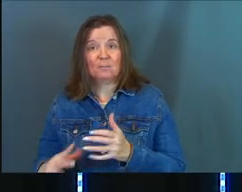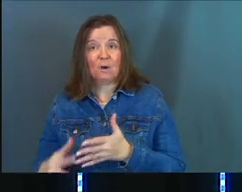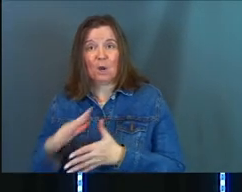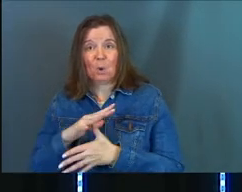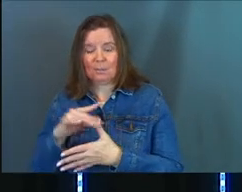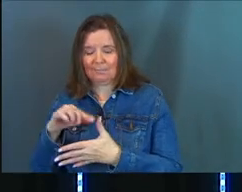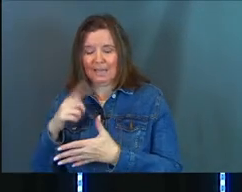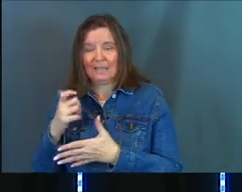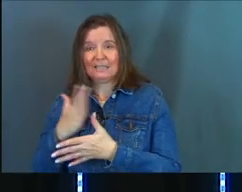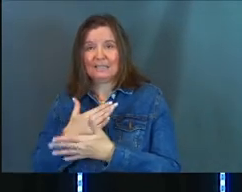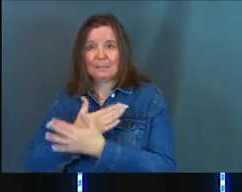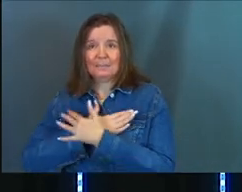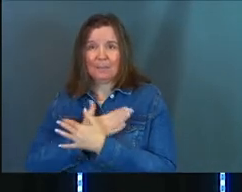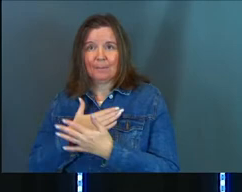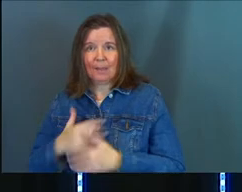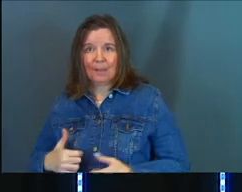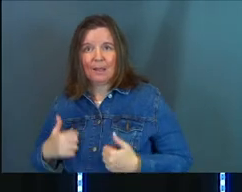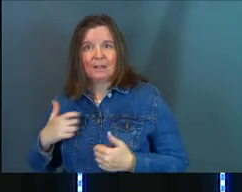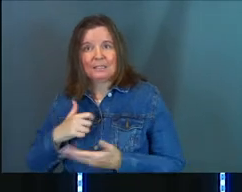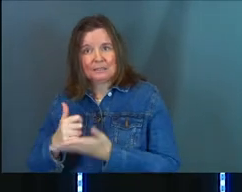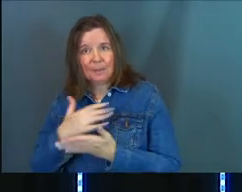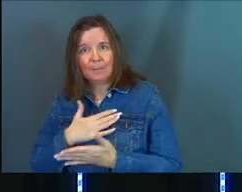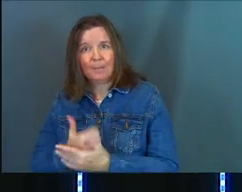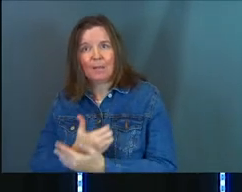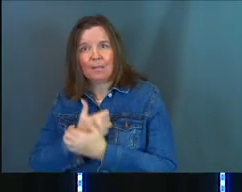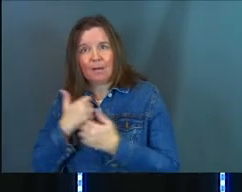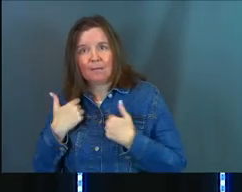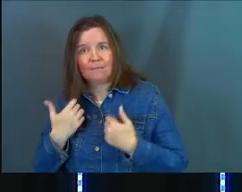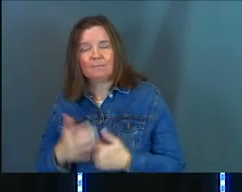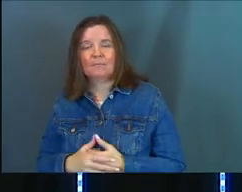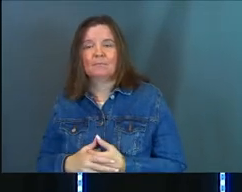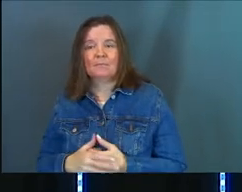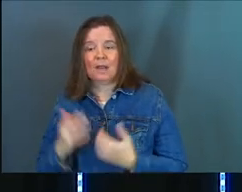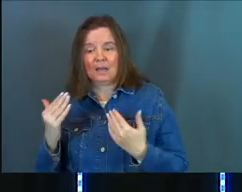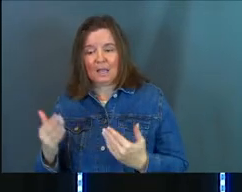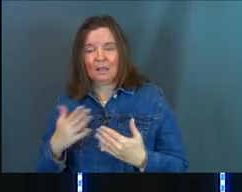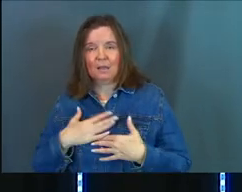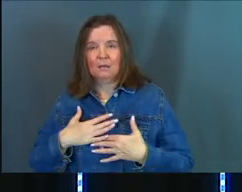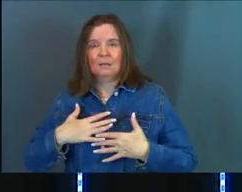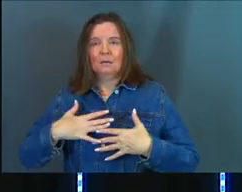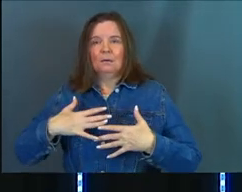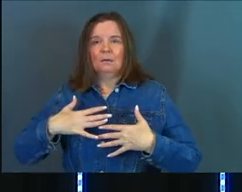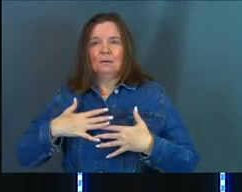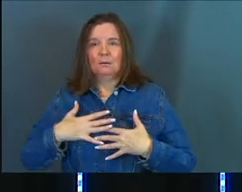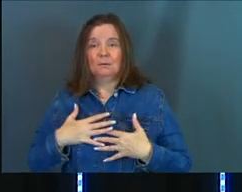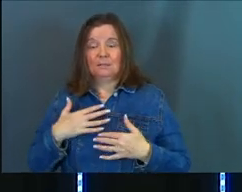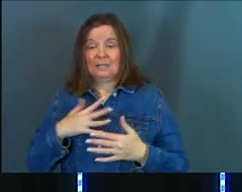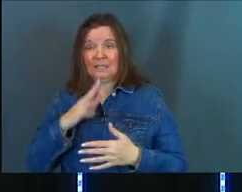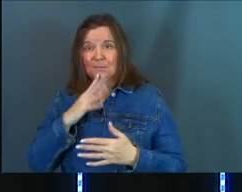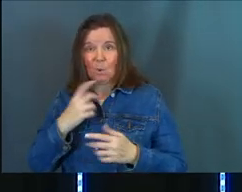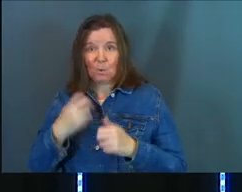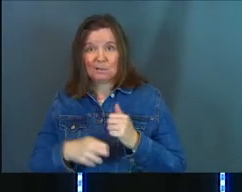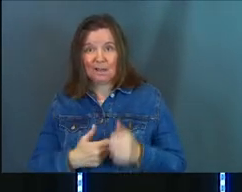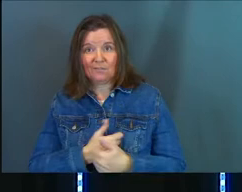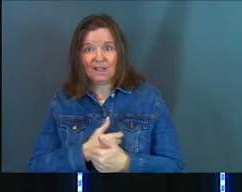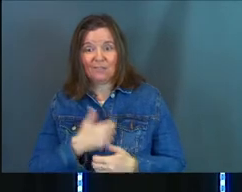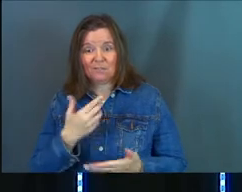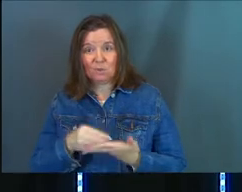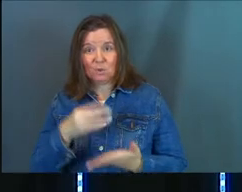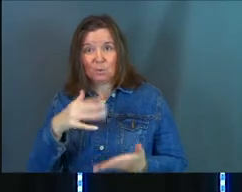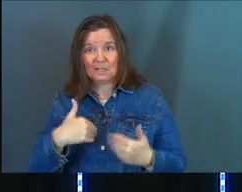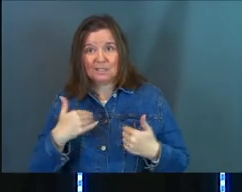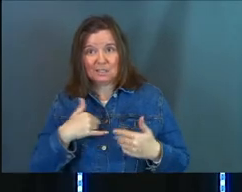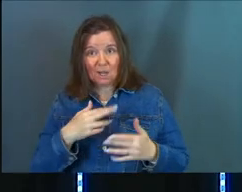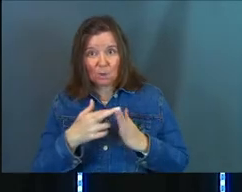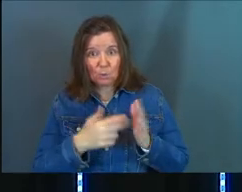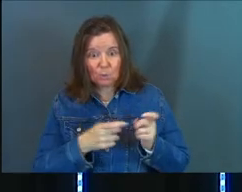priority and said, God, I need some Sabbath in my life. I need some help in my life. And he let the lungs come back in. He spoke tough love to the rich young ruler.